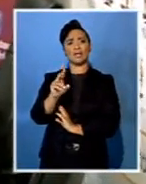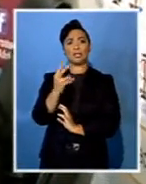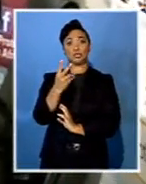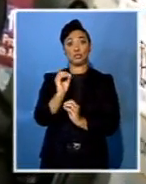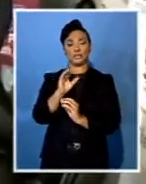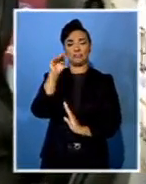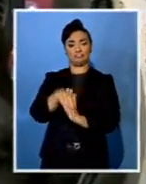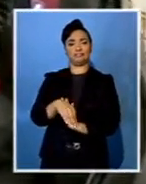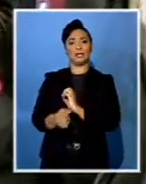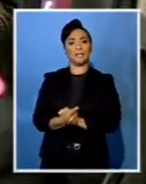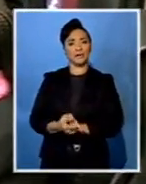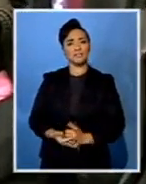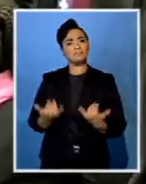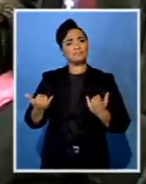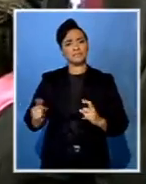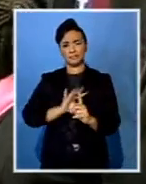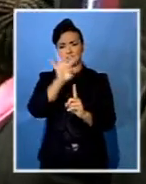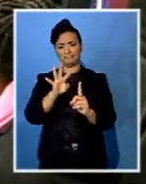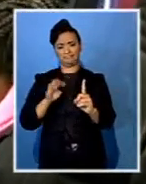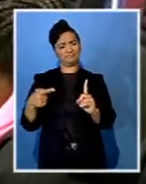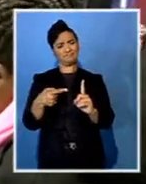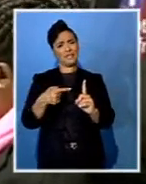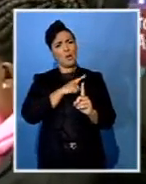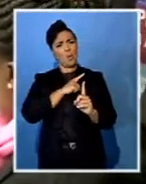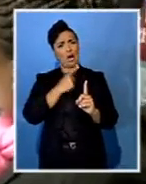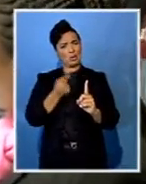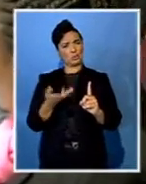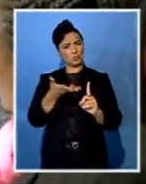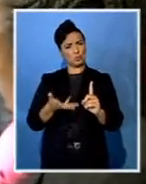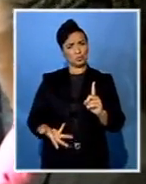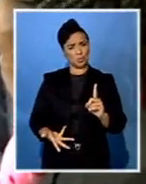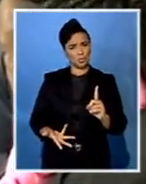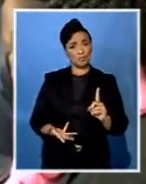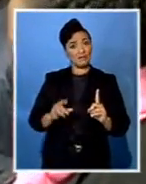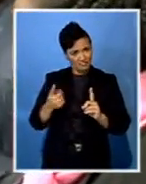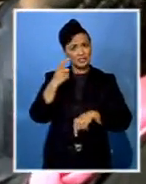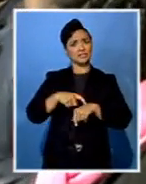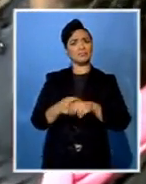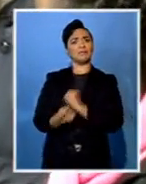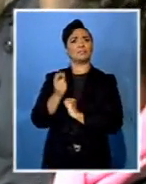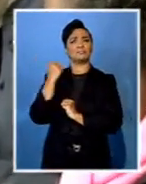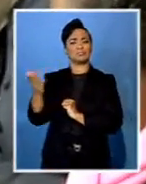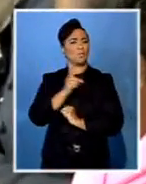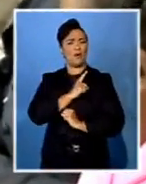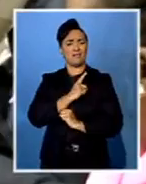now been raised as to why Mkhwebane has put forward the remedial action on the bank's mandate in the first place.